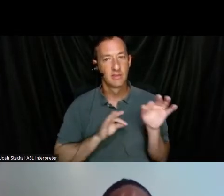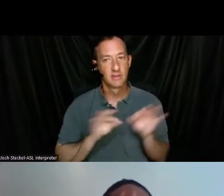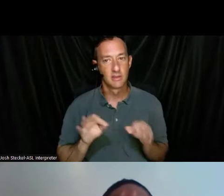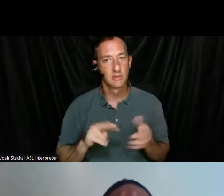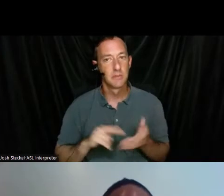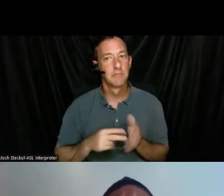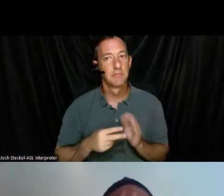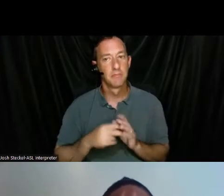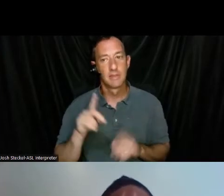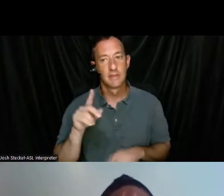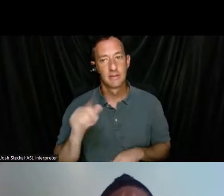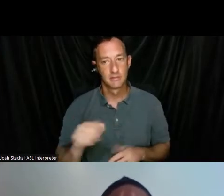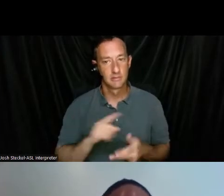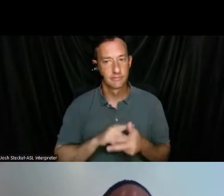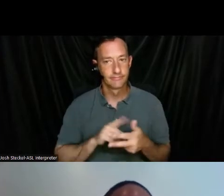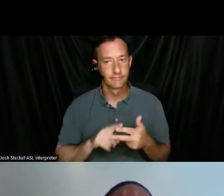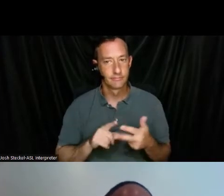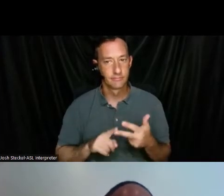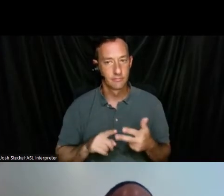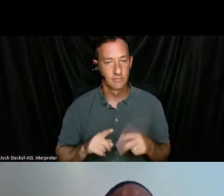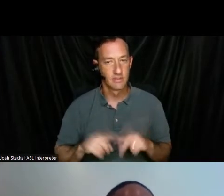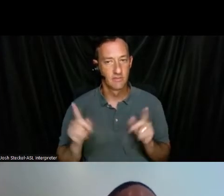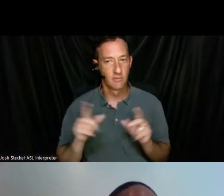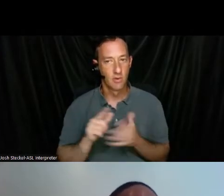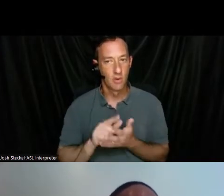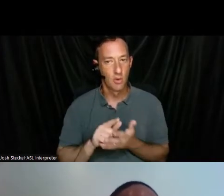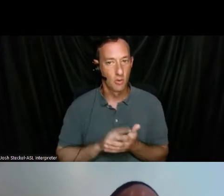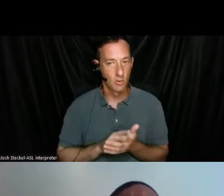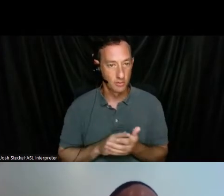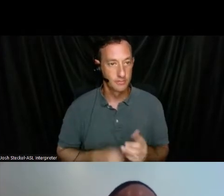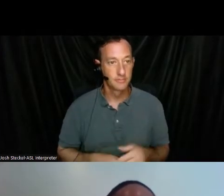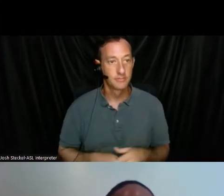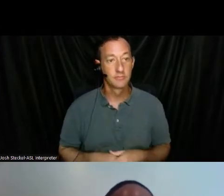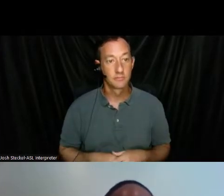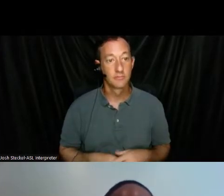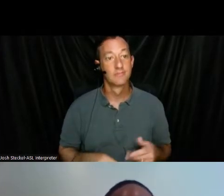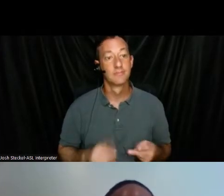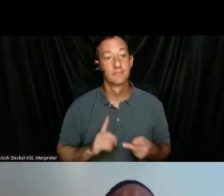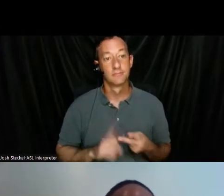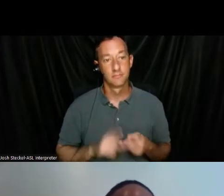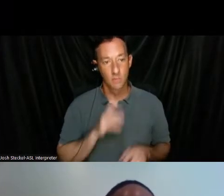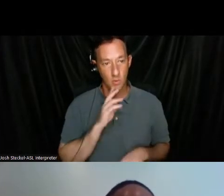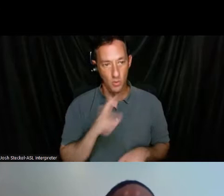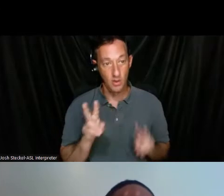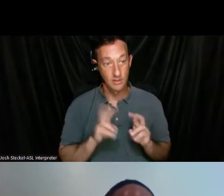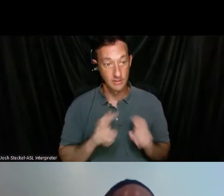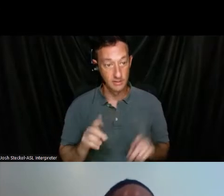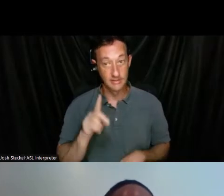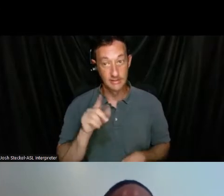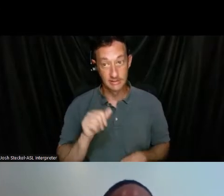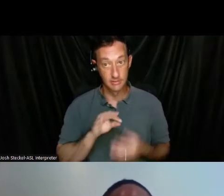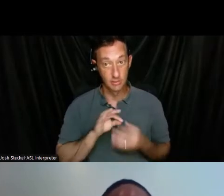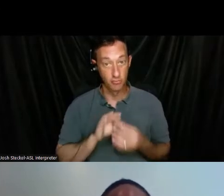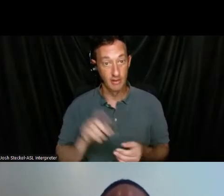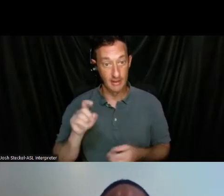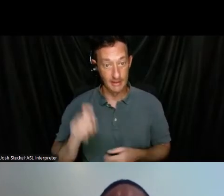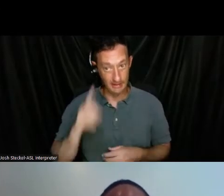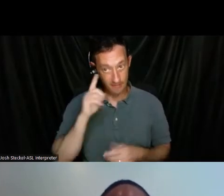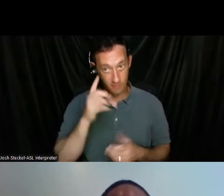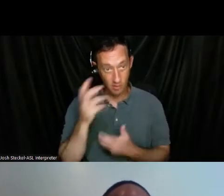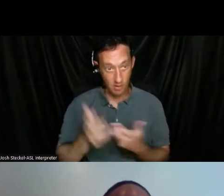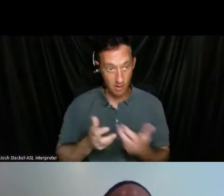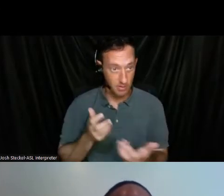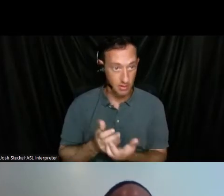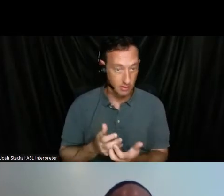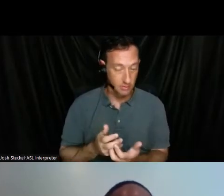those specific laws. Second, you would assess whether there's a disability-related need for the accommodation. So pretty